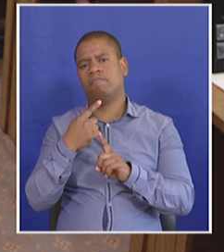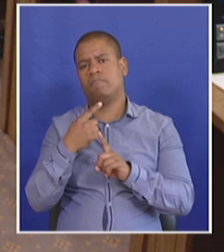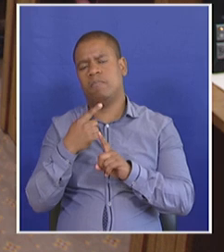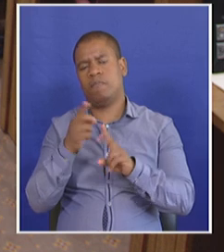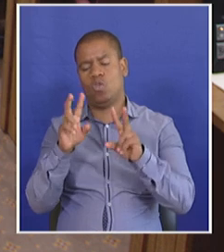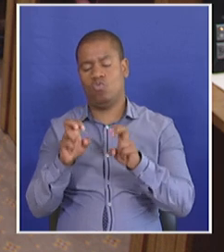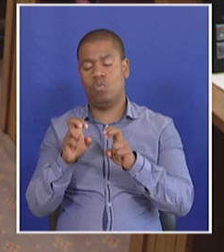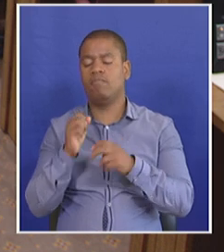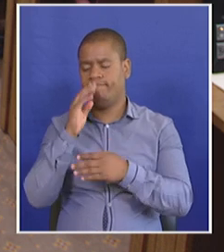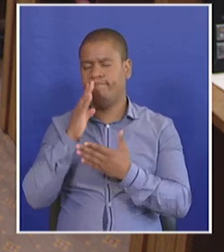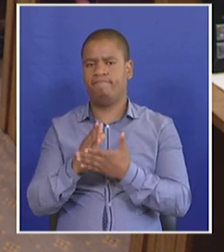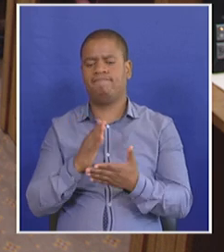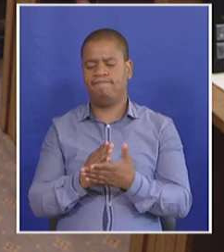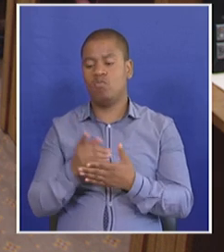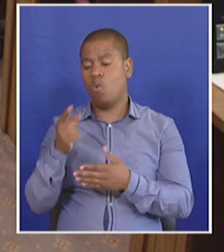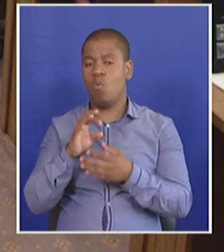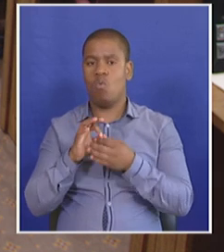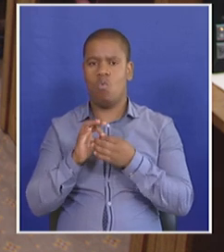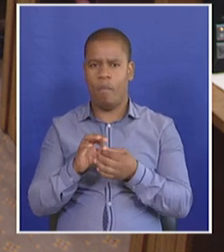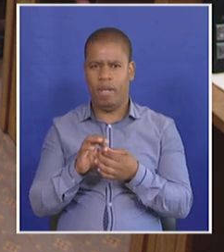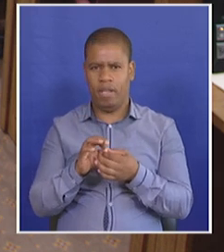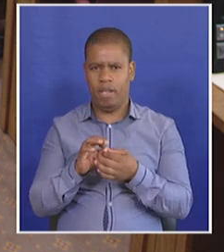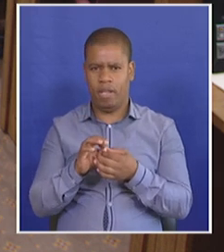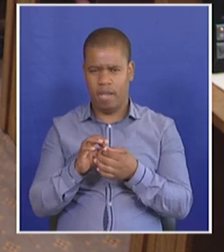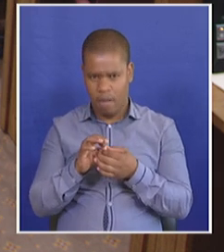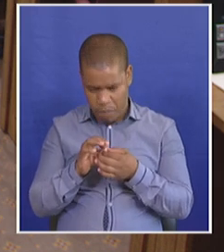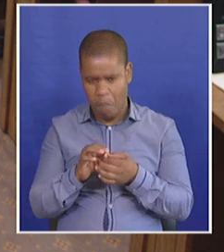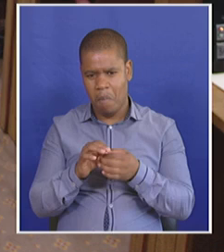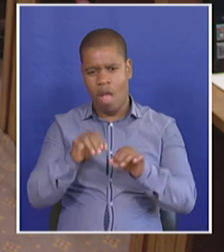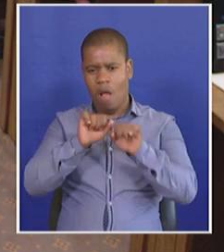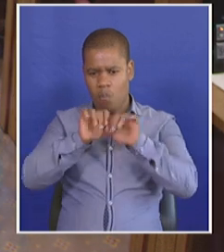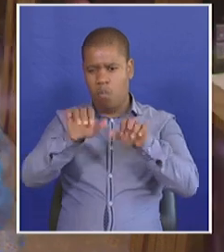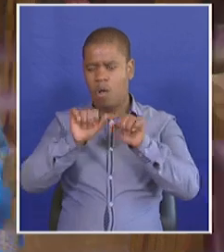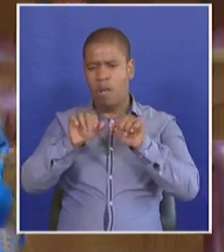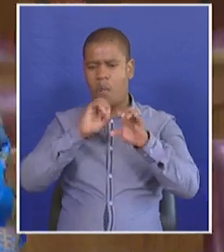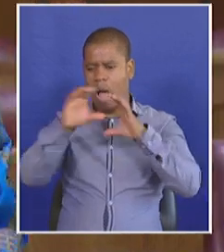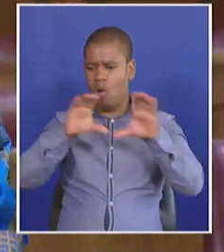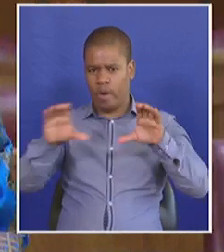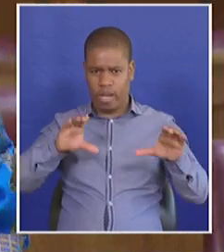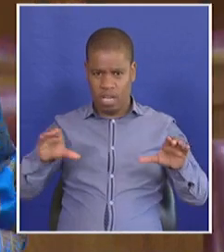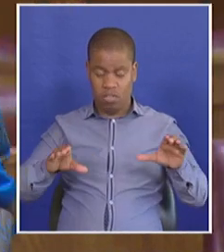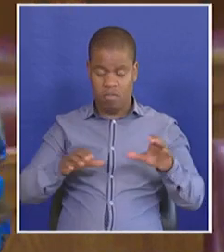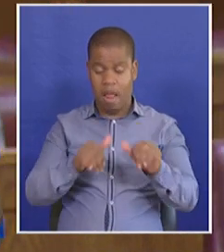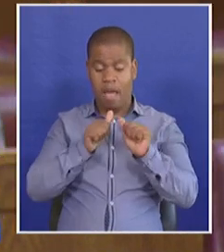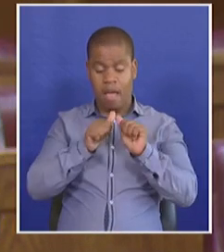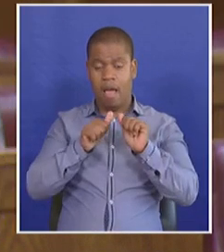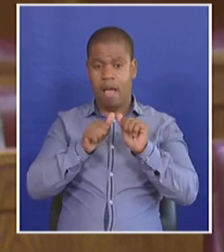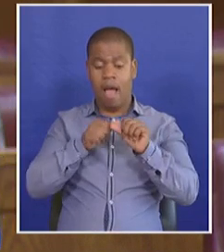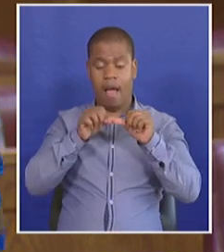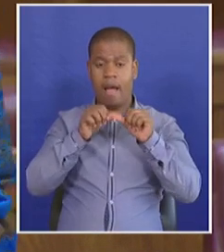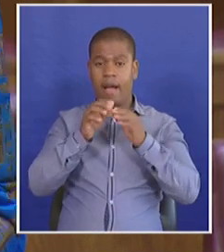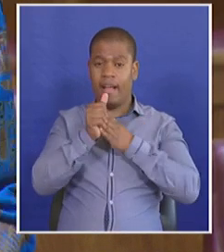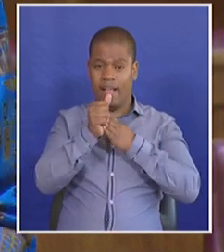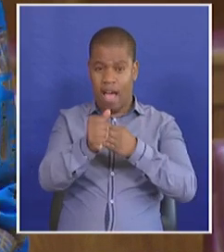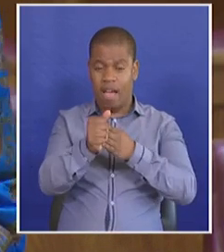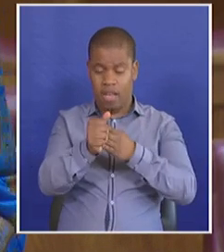the fact that he's committed to review the allocation guide. And my concern in terms